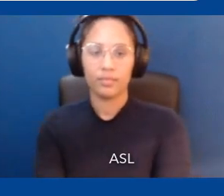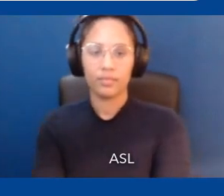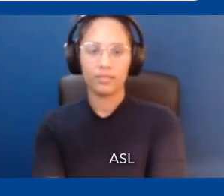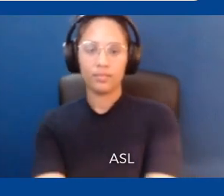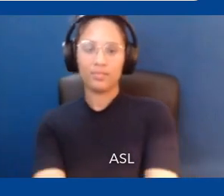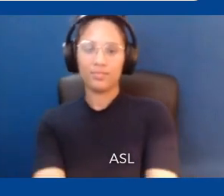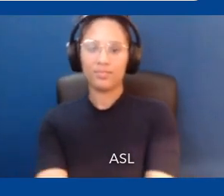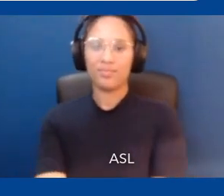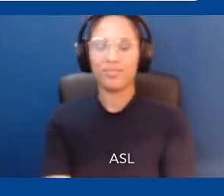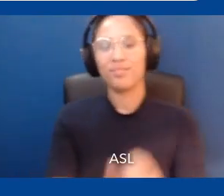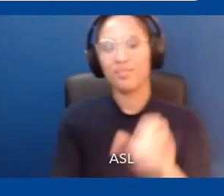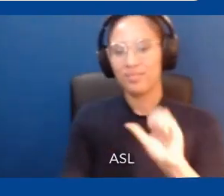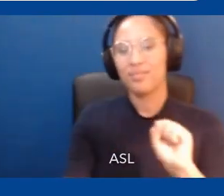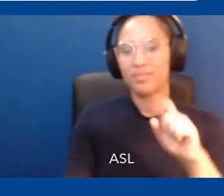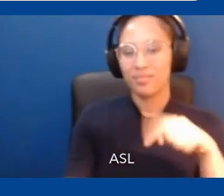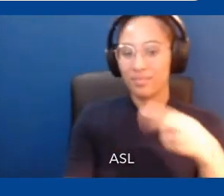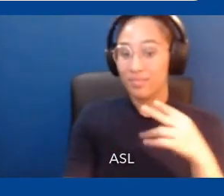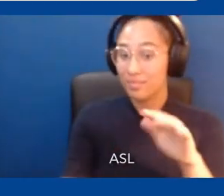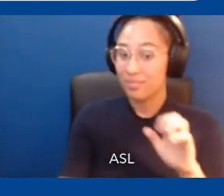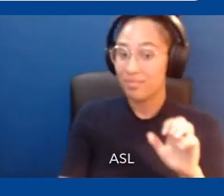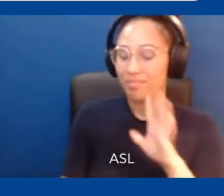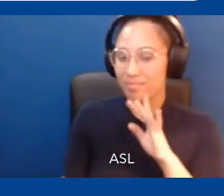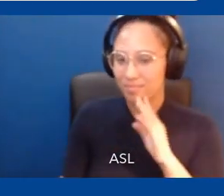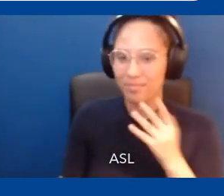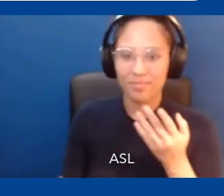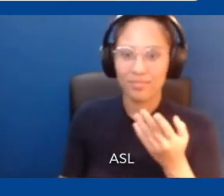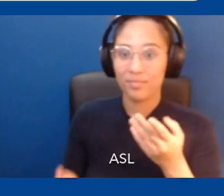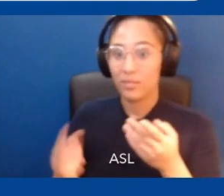This is Stephanie. Veronika or Agustina, do you have any thoughts?